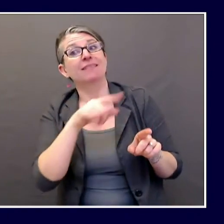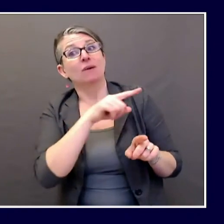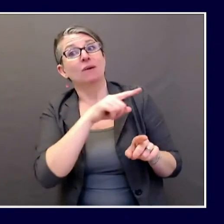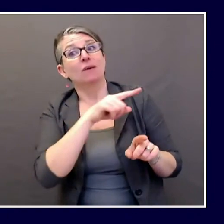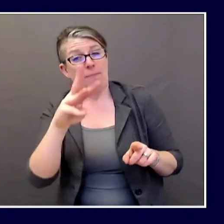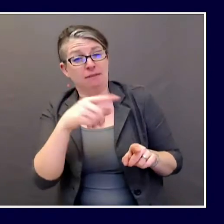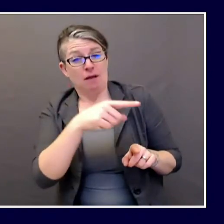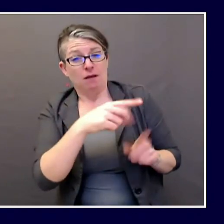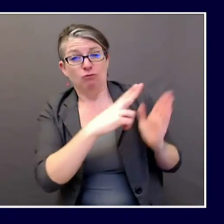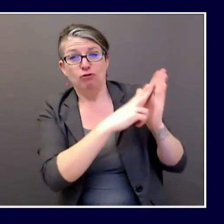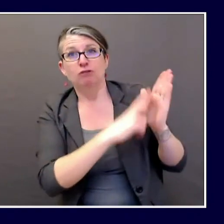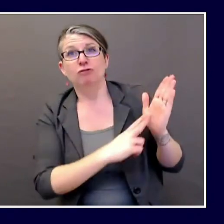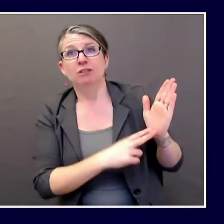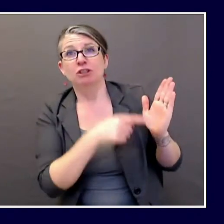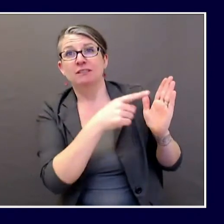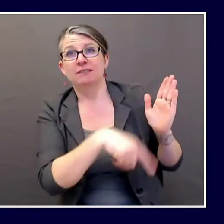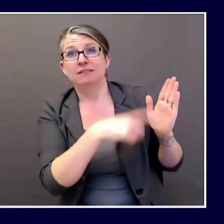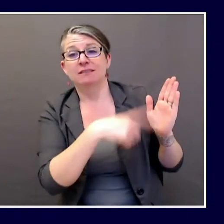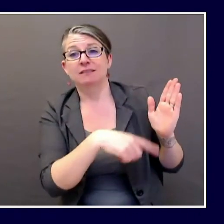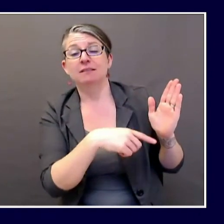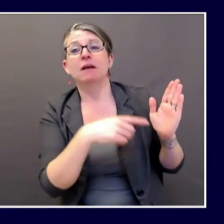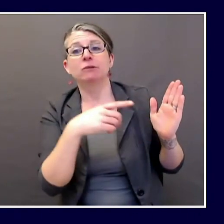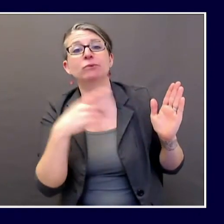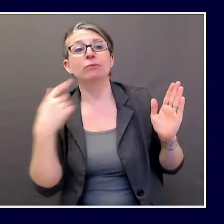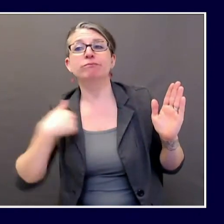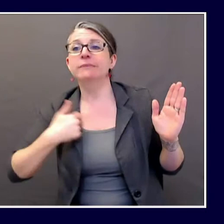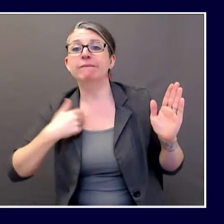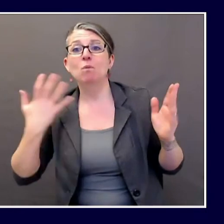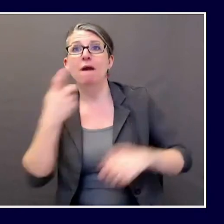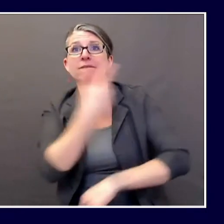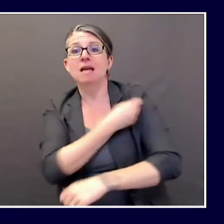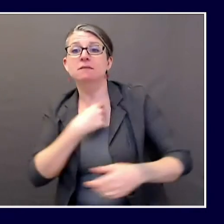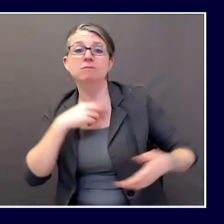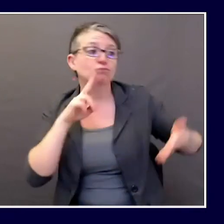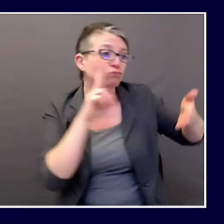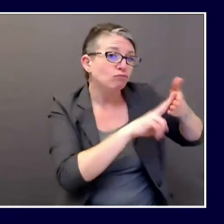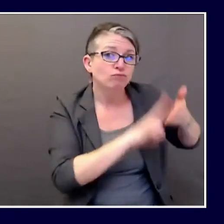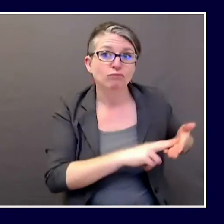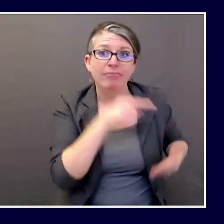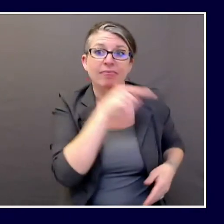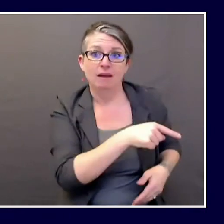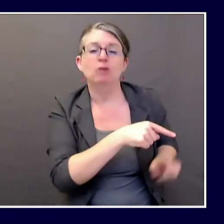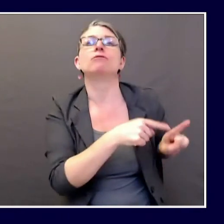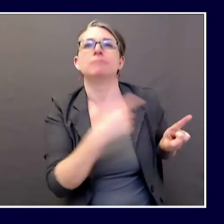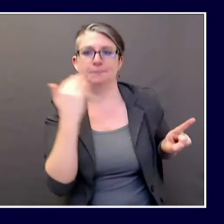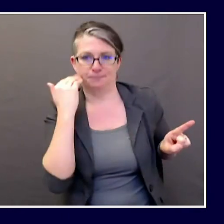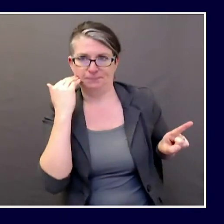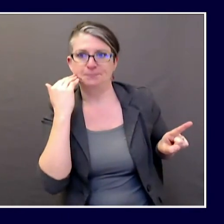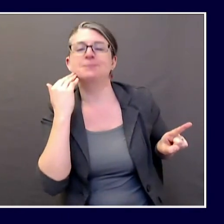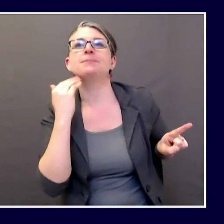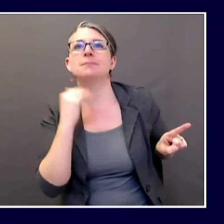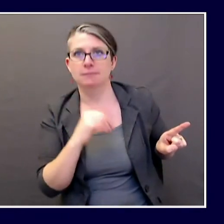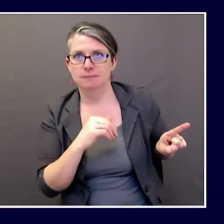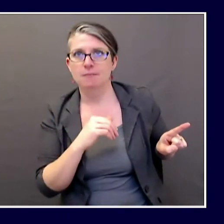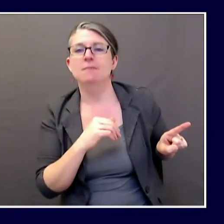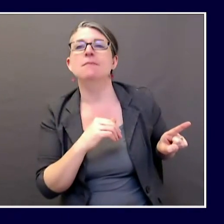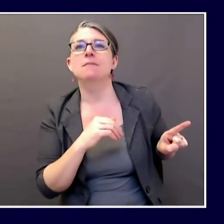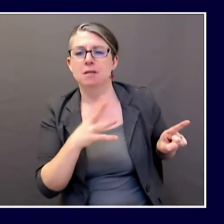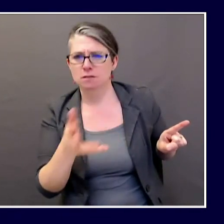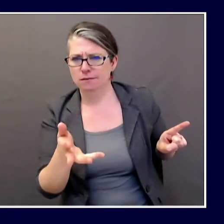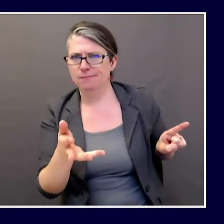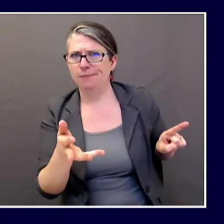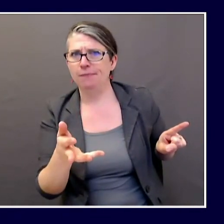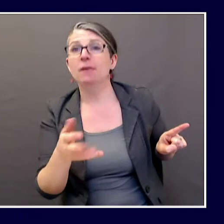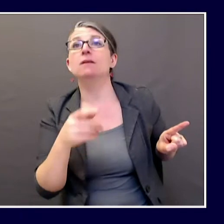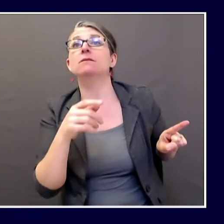broadly, what you'd like to see happen or would need to happen over the next month and a half in order to have the state where you'd like us